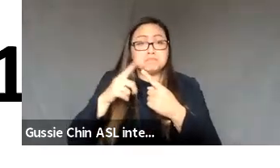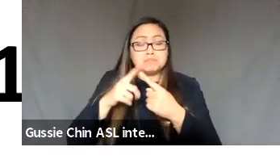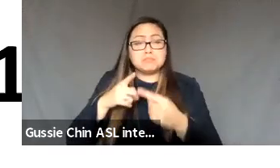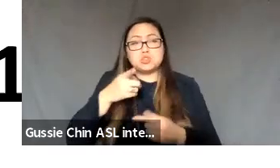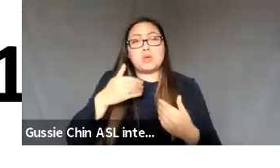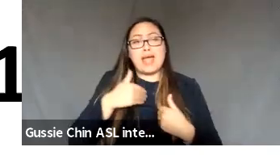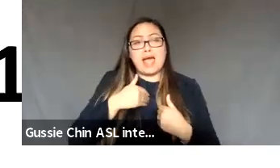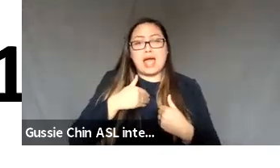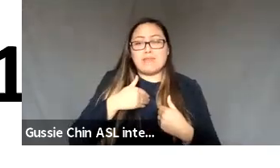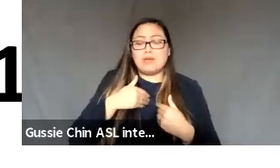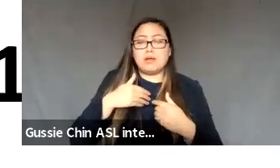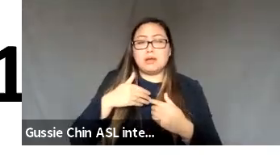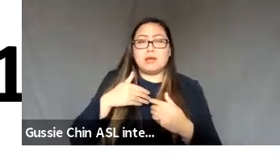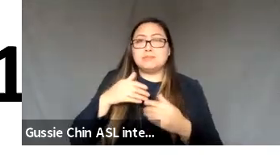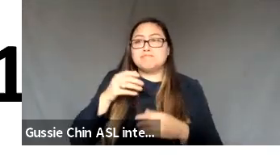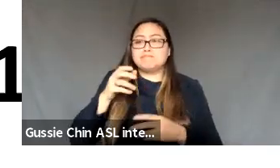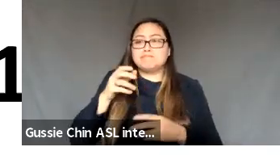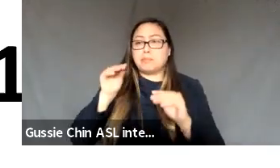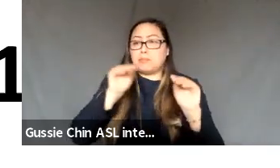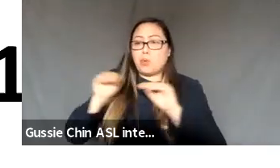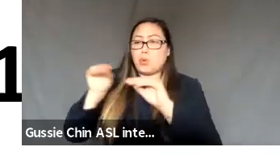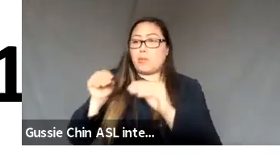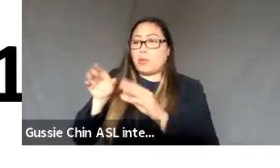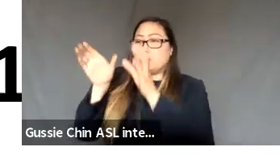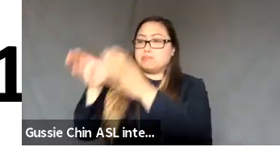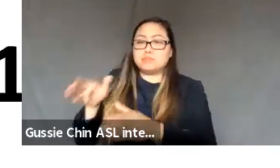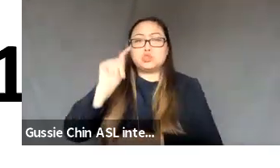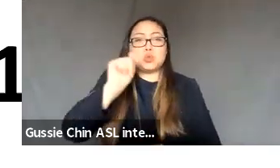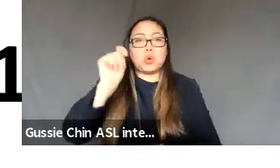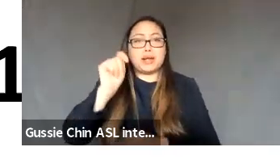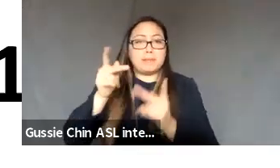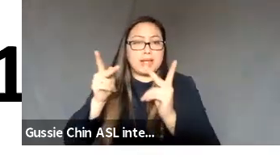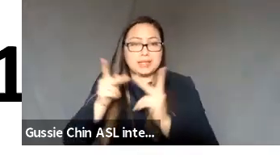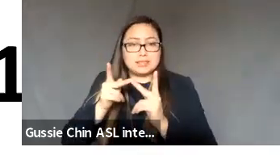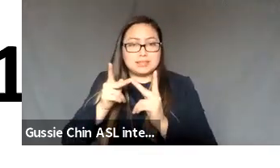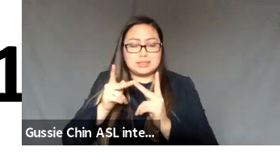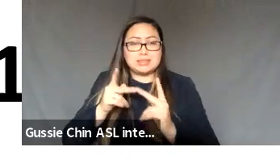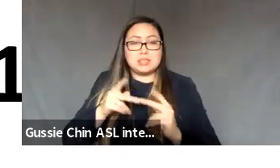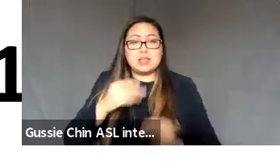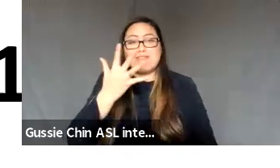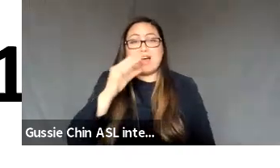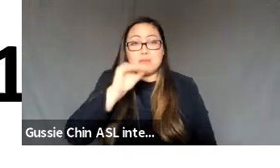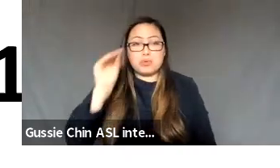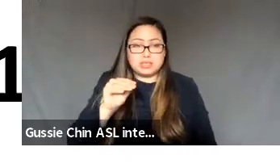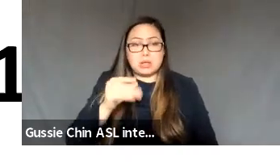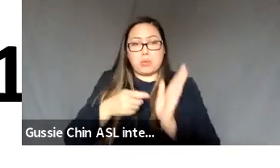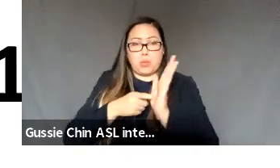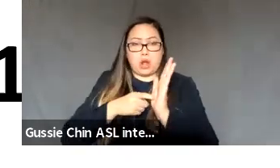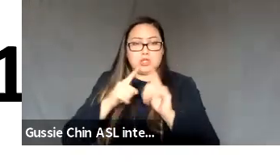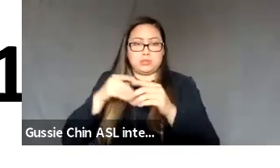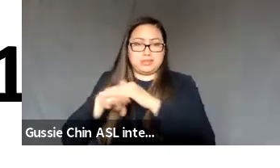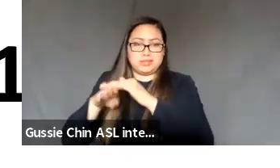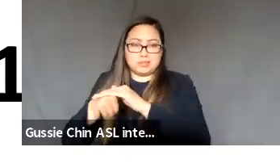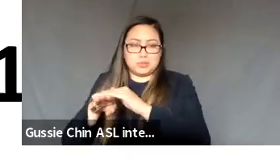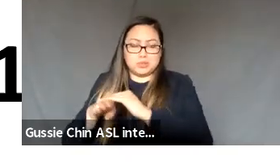portable toilet units that are clustered, then only 5% of each type are required to be accessible. And